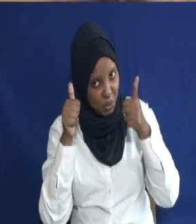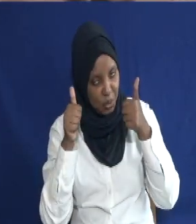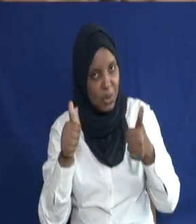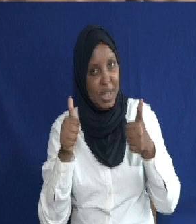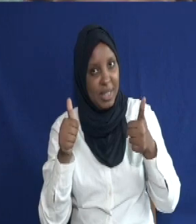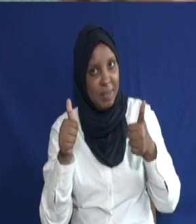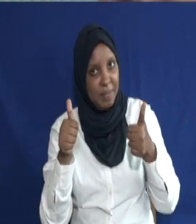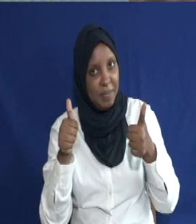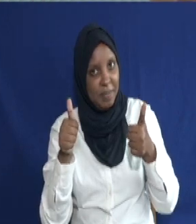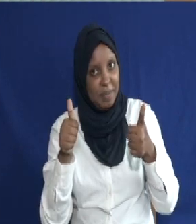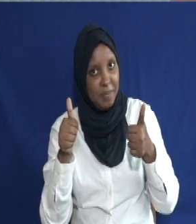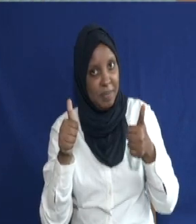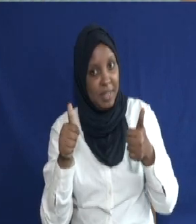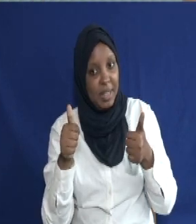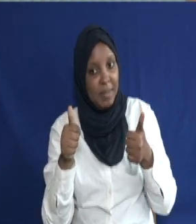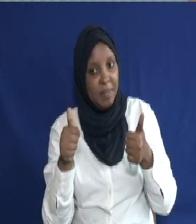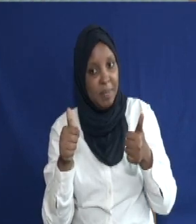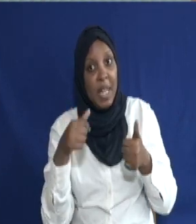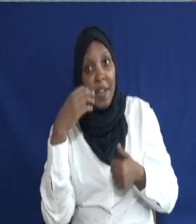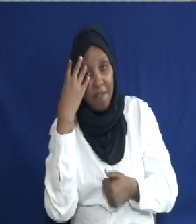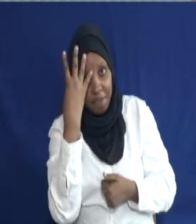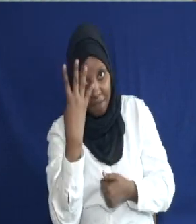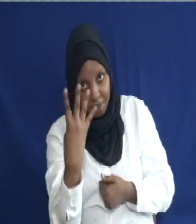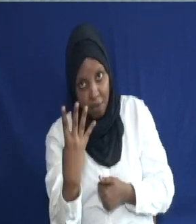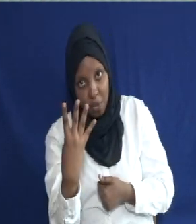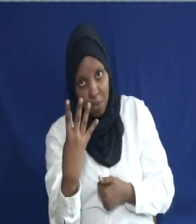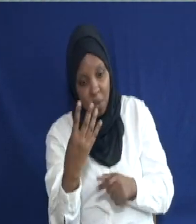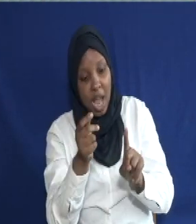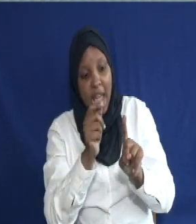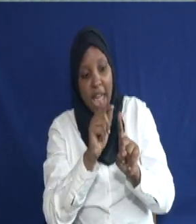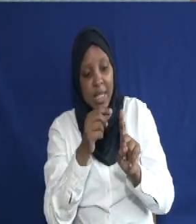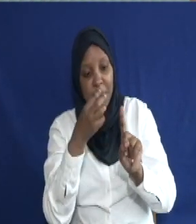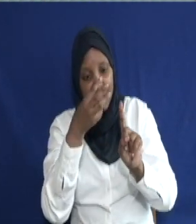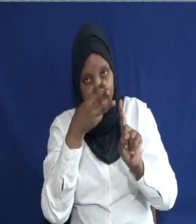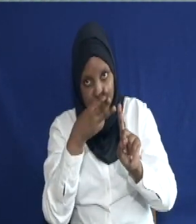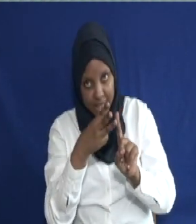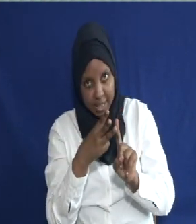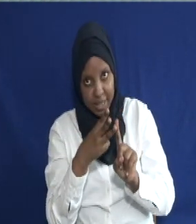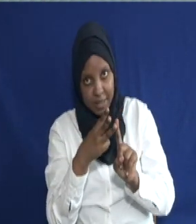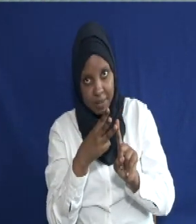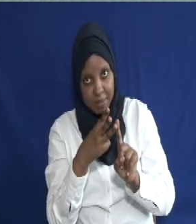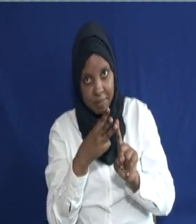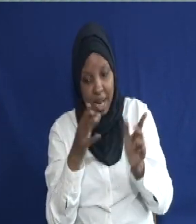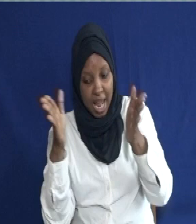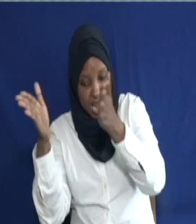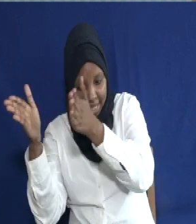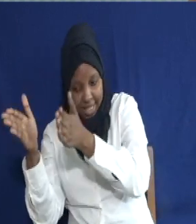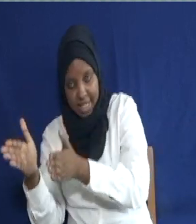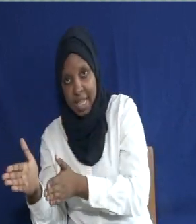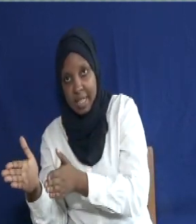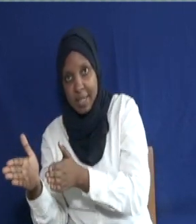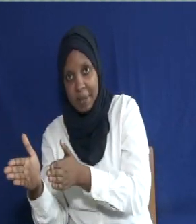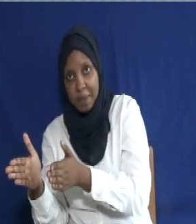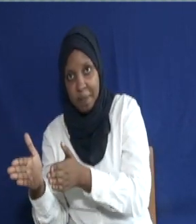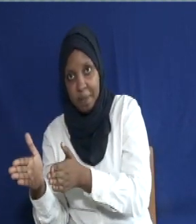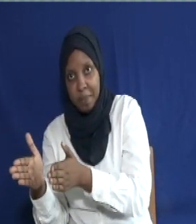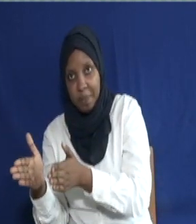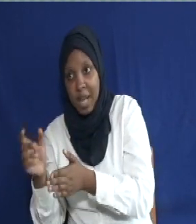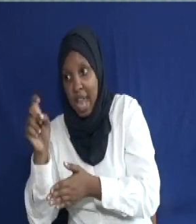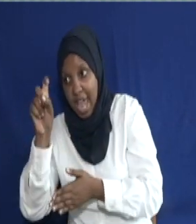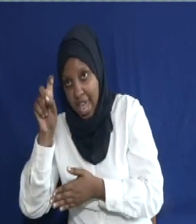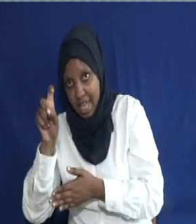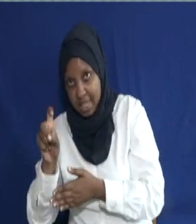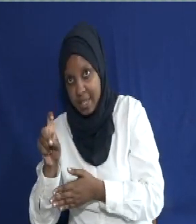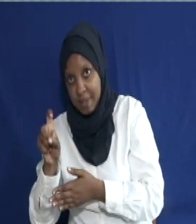Okay, good. It is 4 exponent 3, and on other side of the equation we have